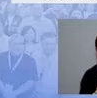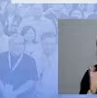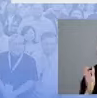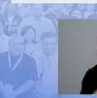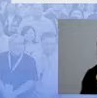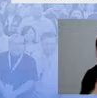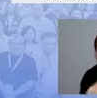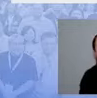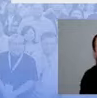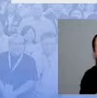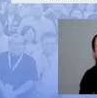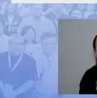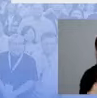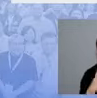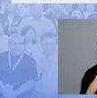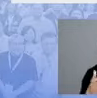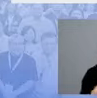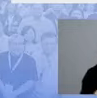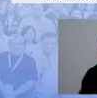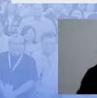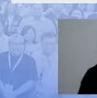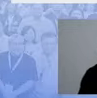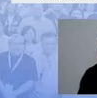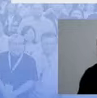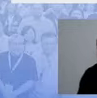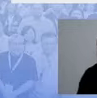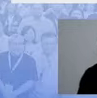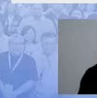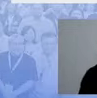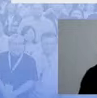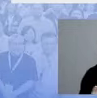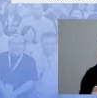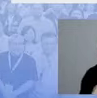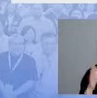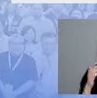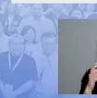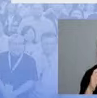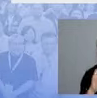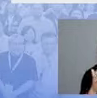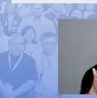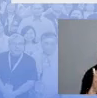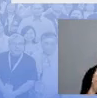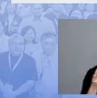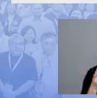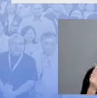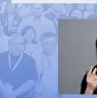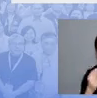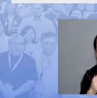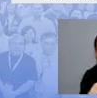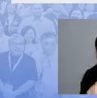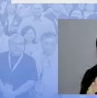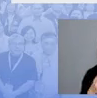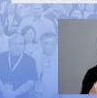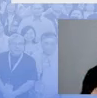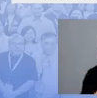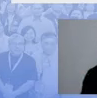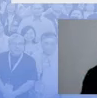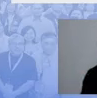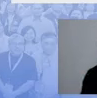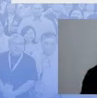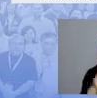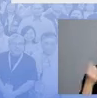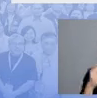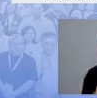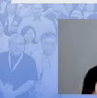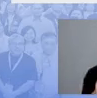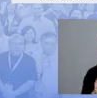day. All right. So, okay, this is one of the case study. I can give you how we do it. So since we actually map issues